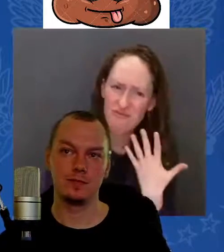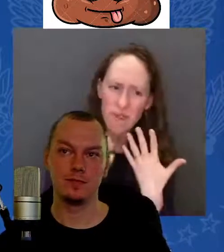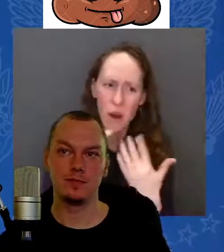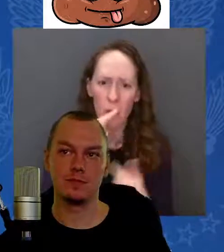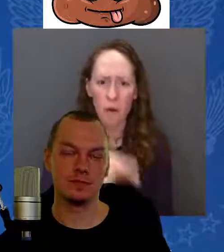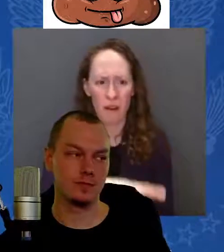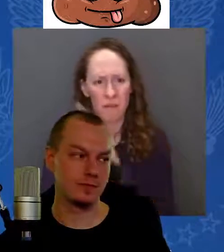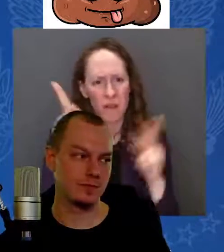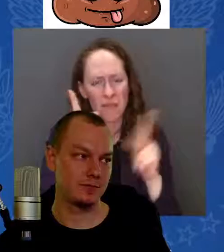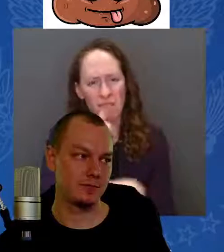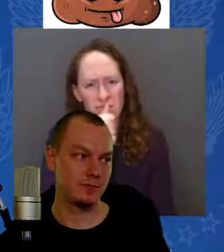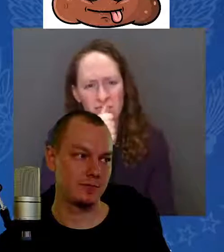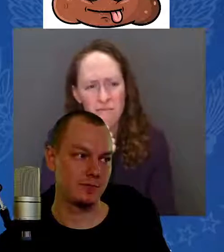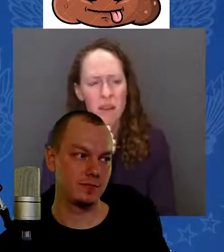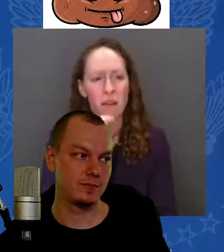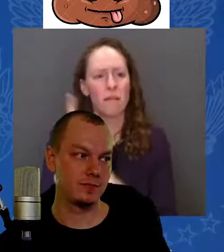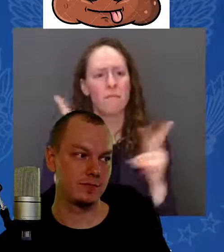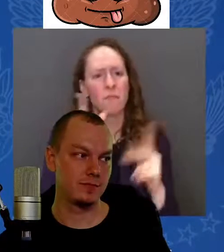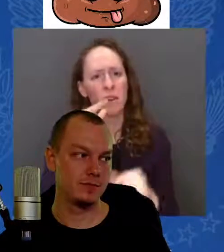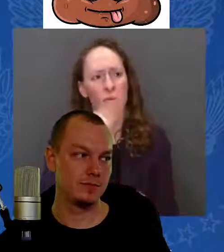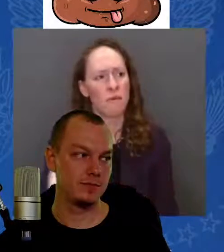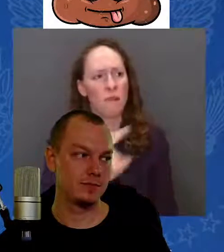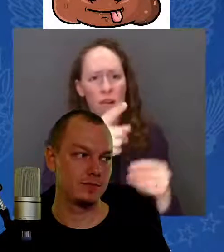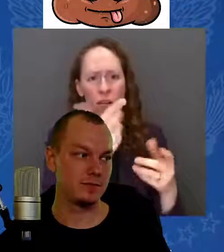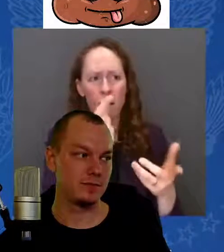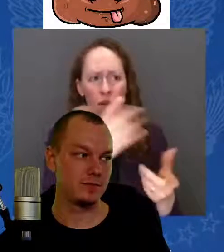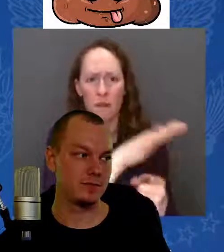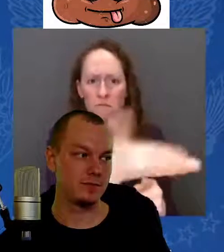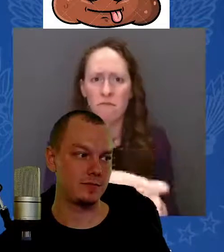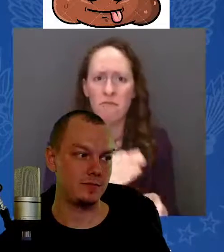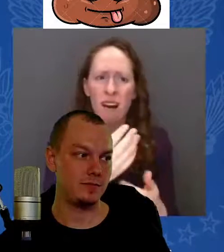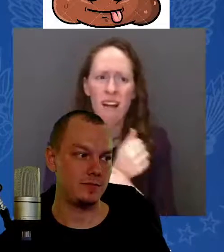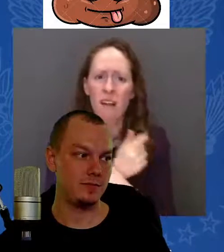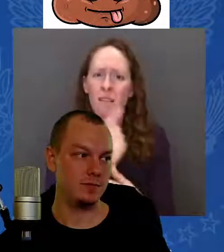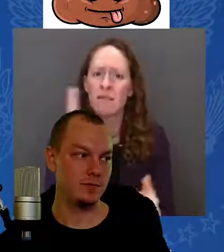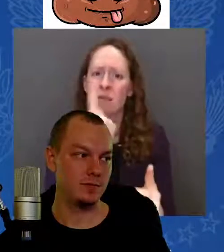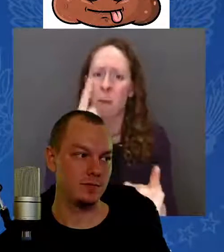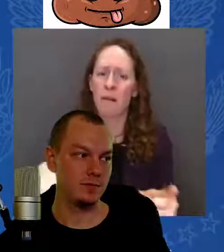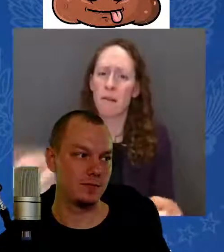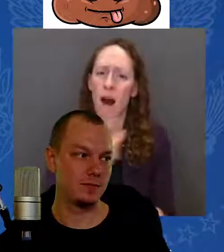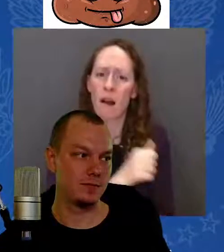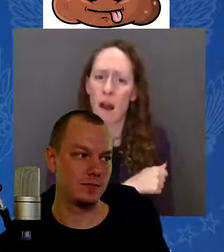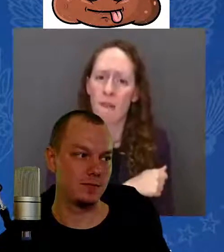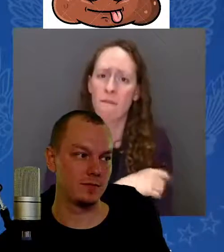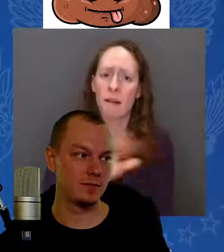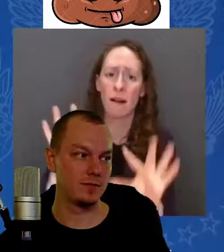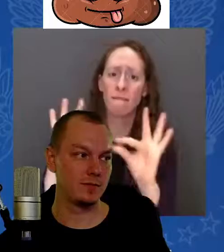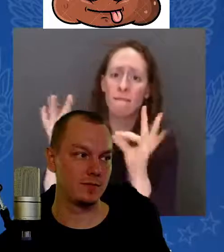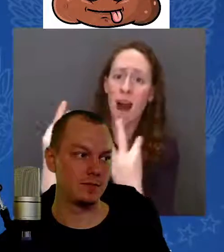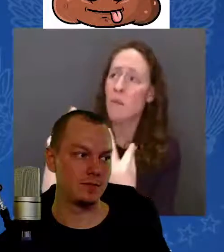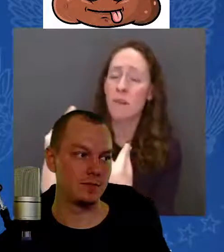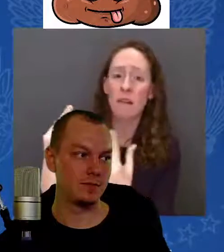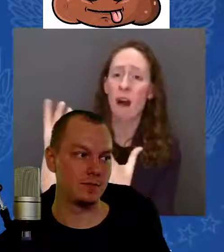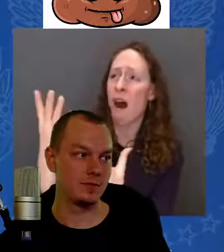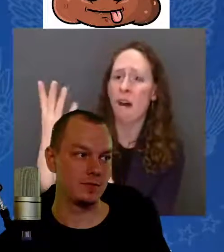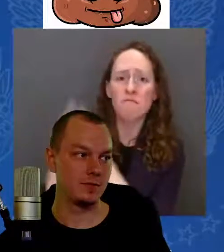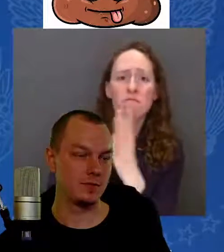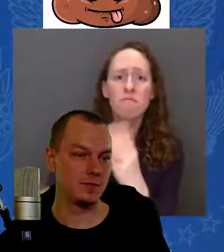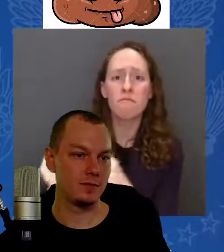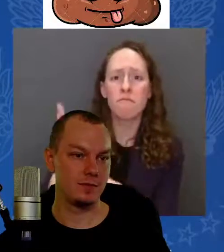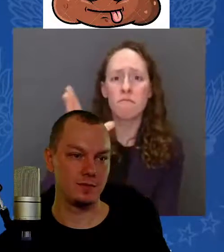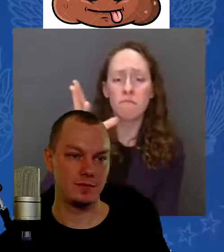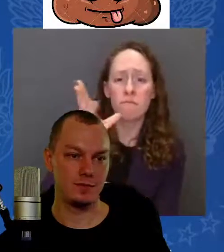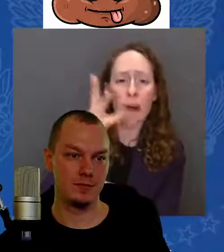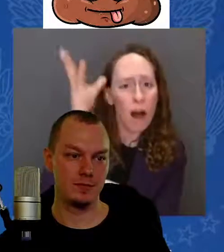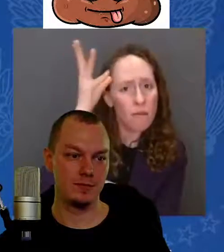Heartbreak for the people who lost moms and dads, grandmoms and granddads, and brothers and sisters. But